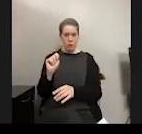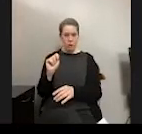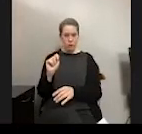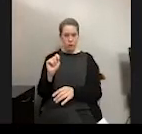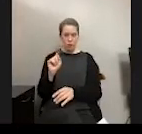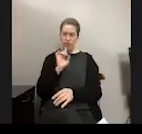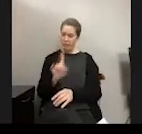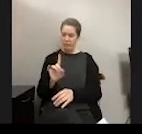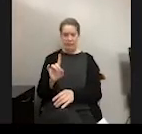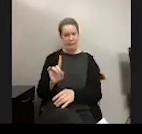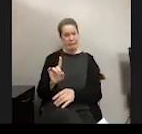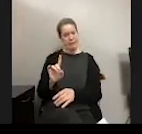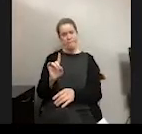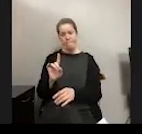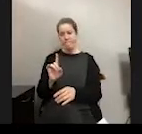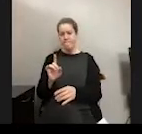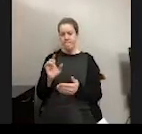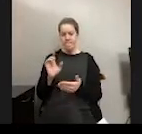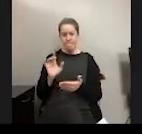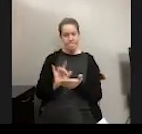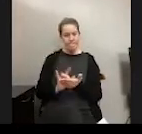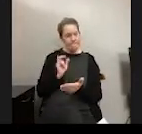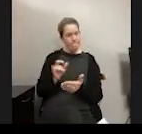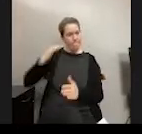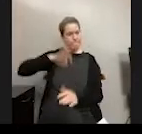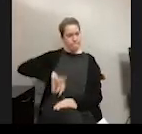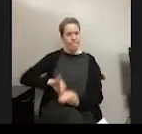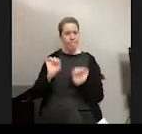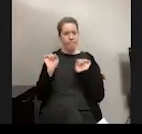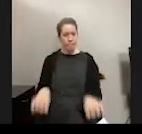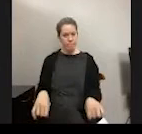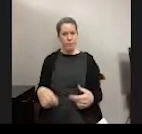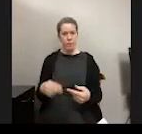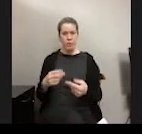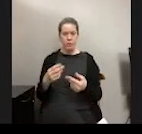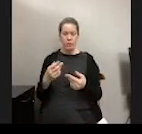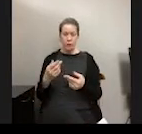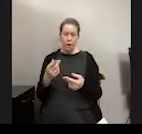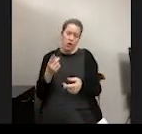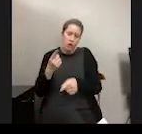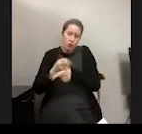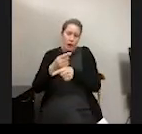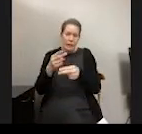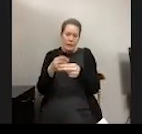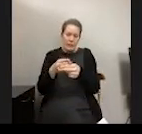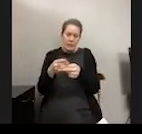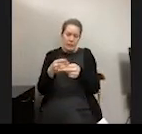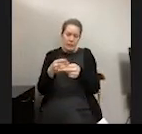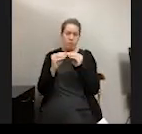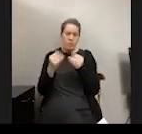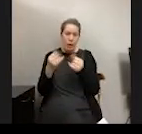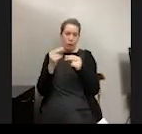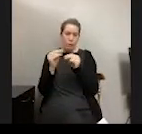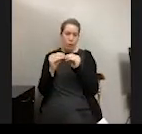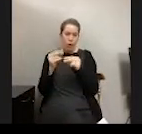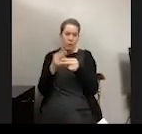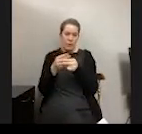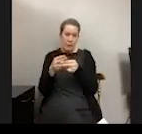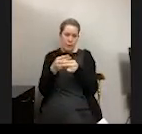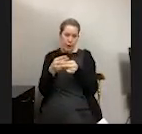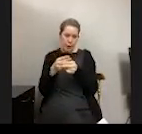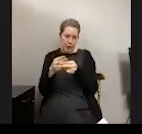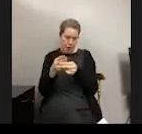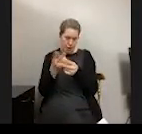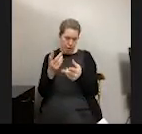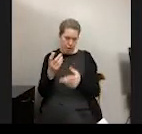You're right that it's more often in this sort of temporary format, which is something that I think that artworks will be great for. And as Joe says, we're going to learn a lot